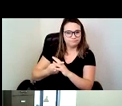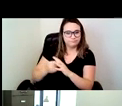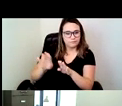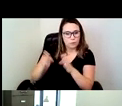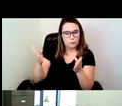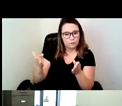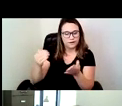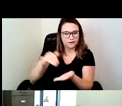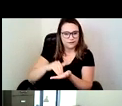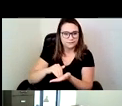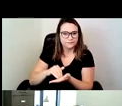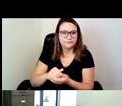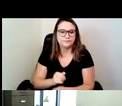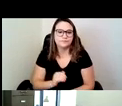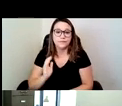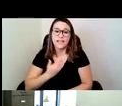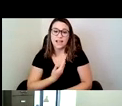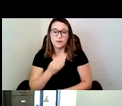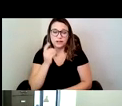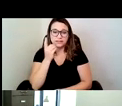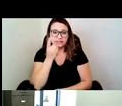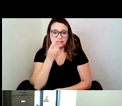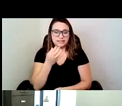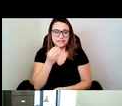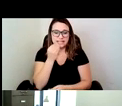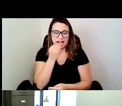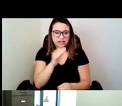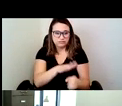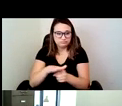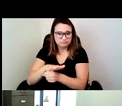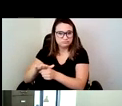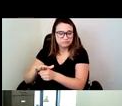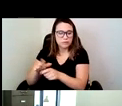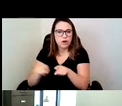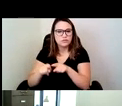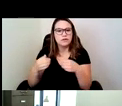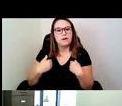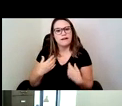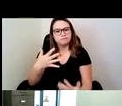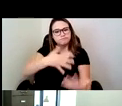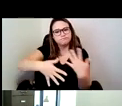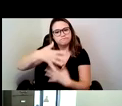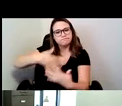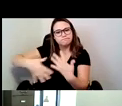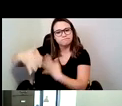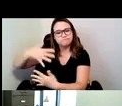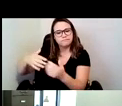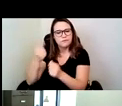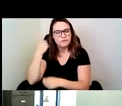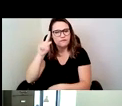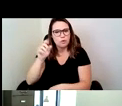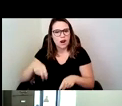The dining sites also give seniors the opportunity to socialize and attend programs and other health and